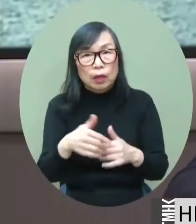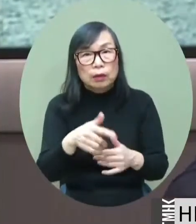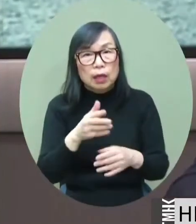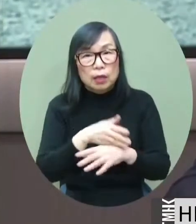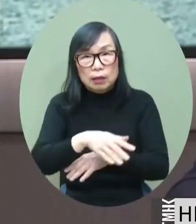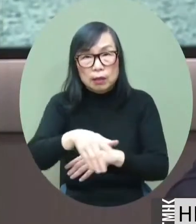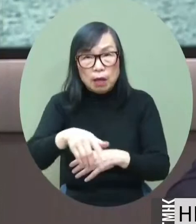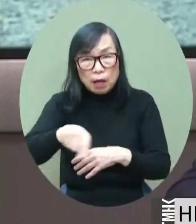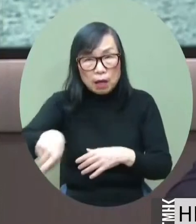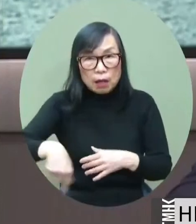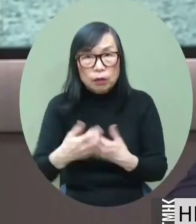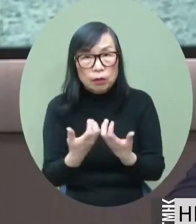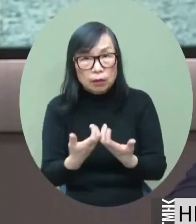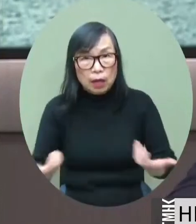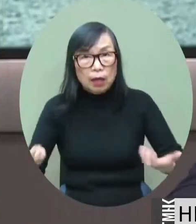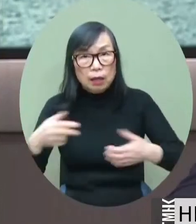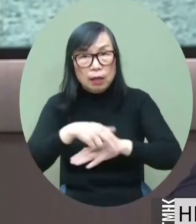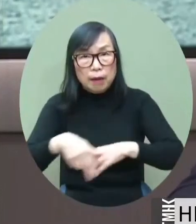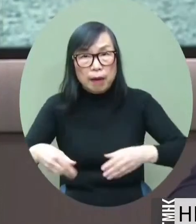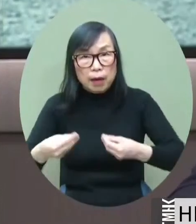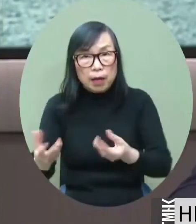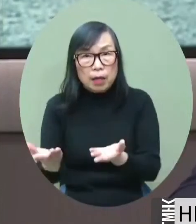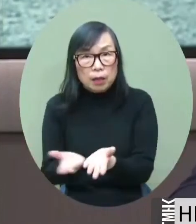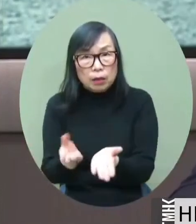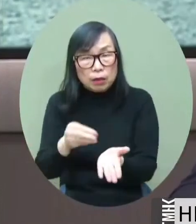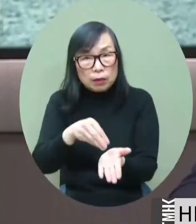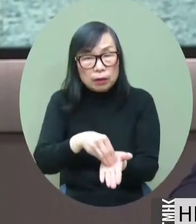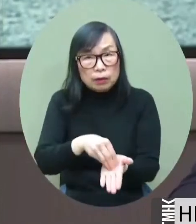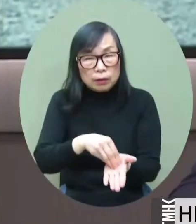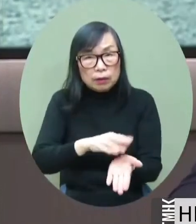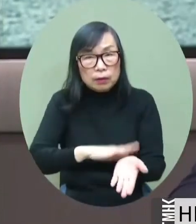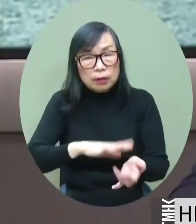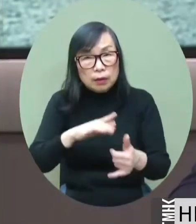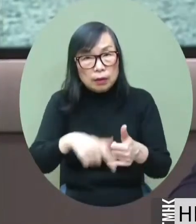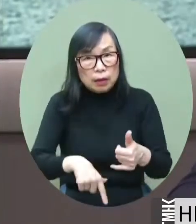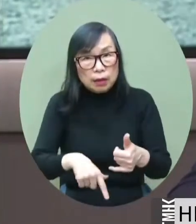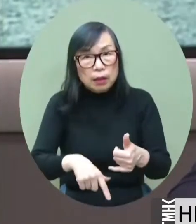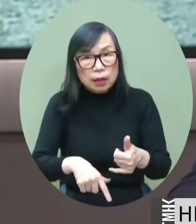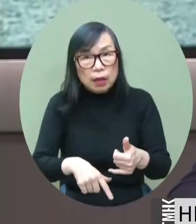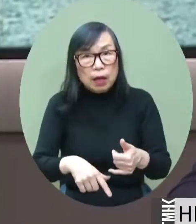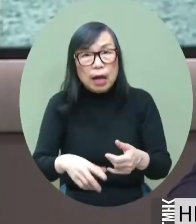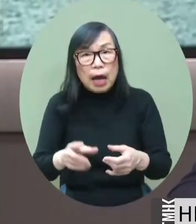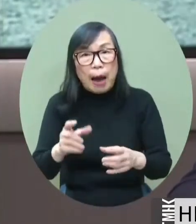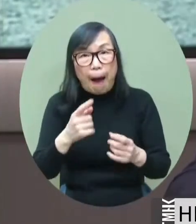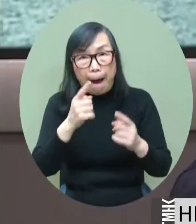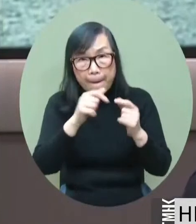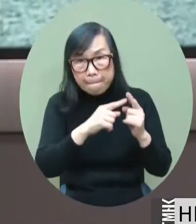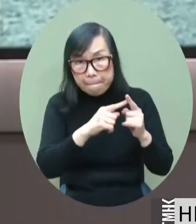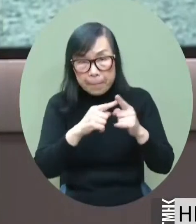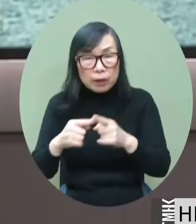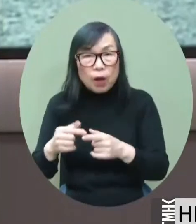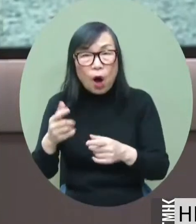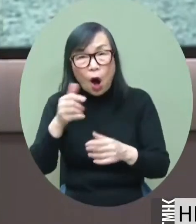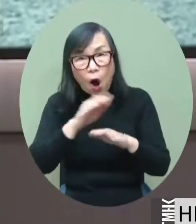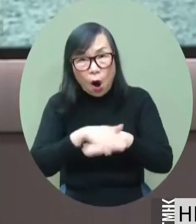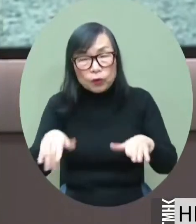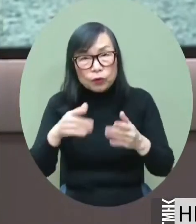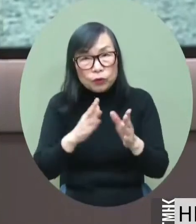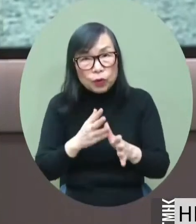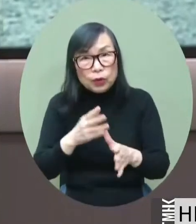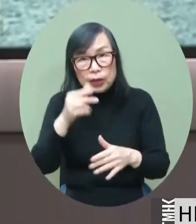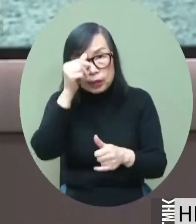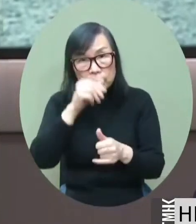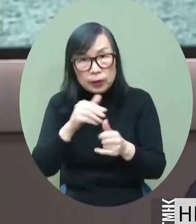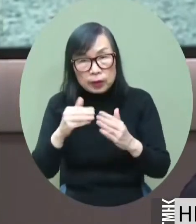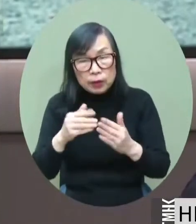at Penny's Bay. Right now, it is a community isolation facility accommodating the infected